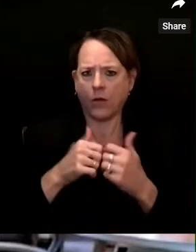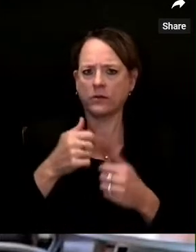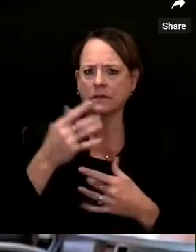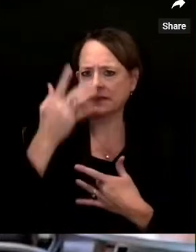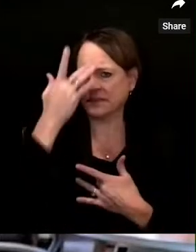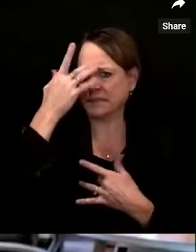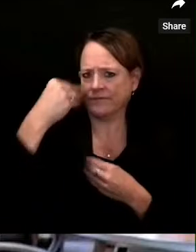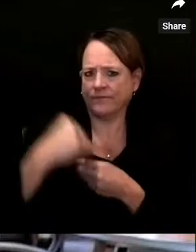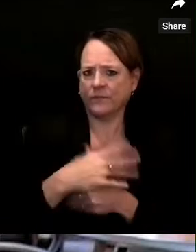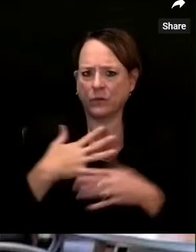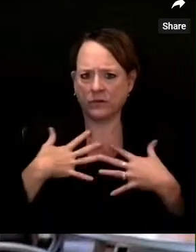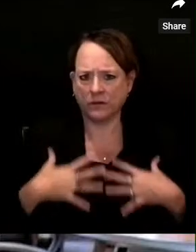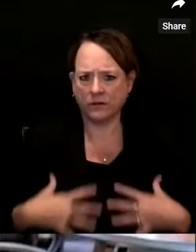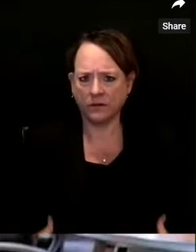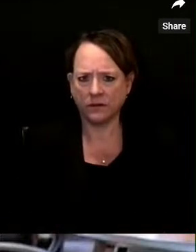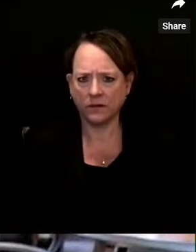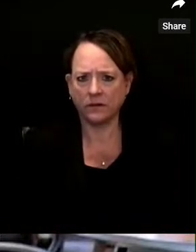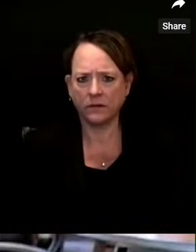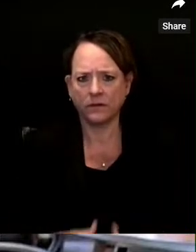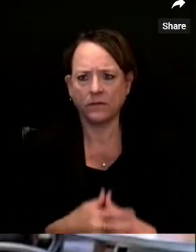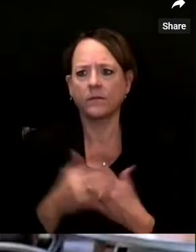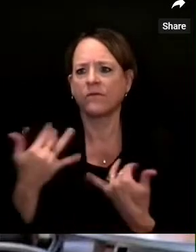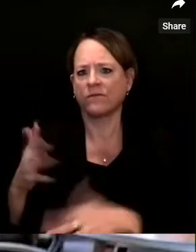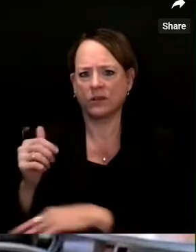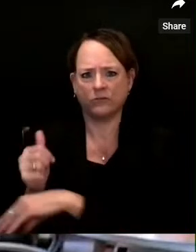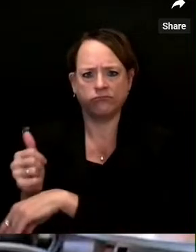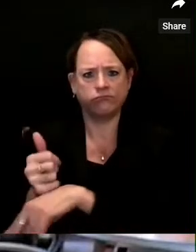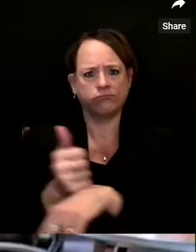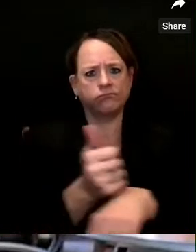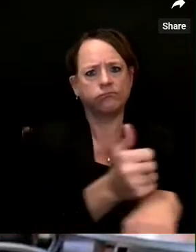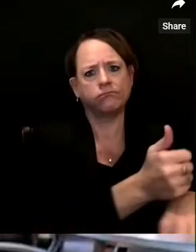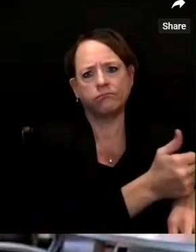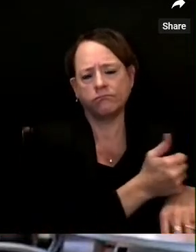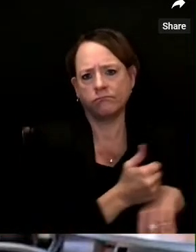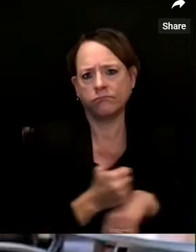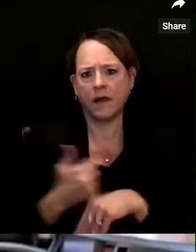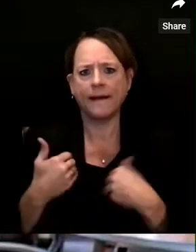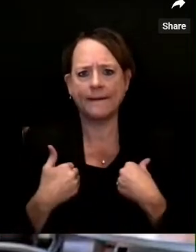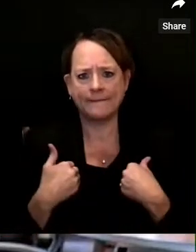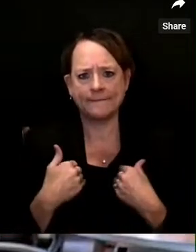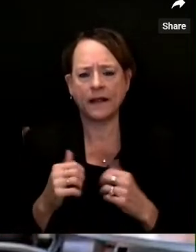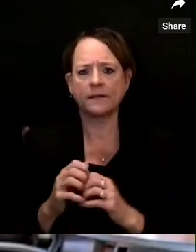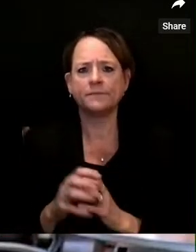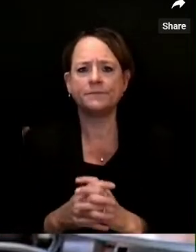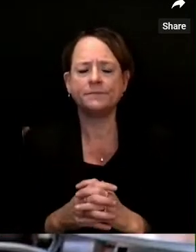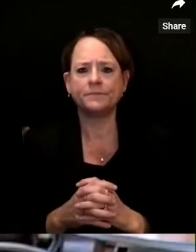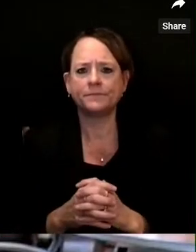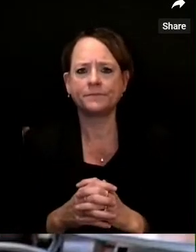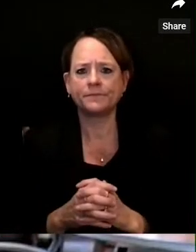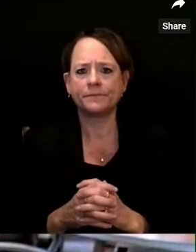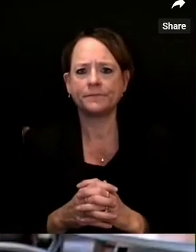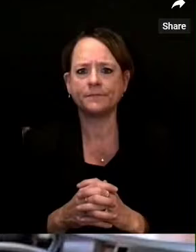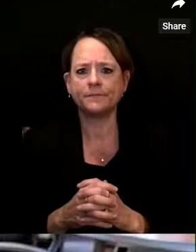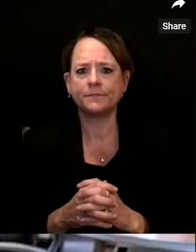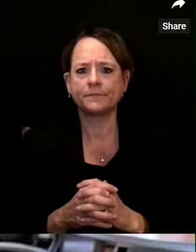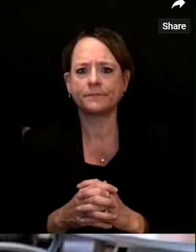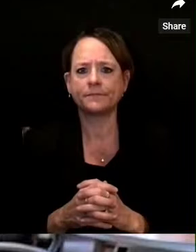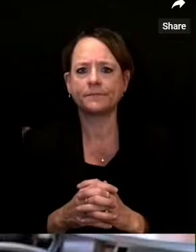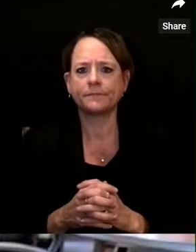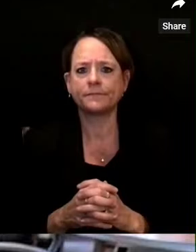was created. Over time, that has transitioned into testing that is widely available still